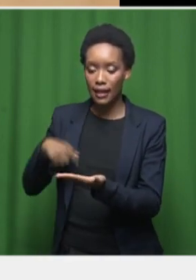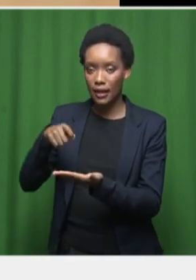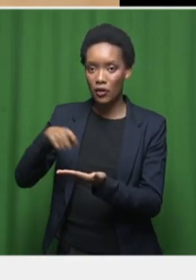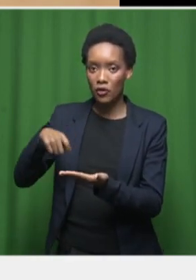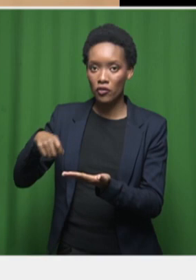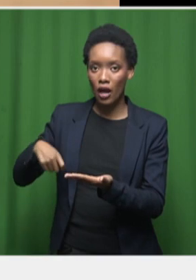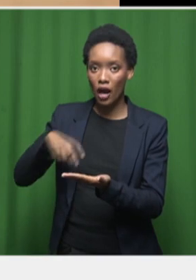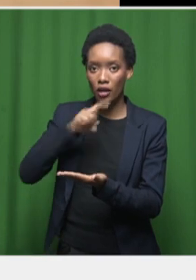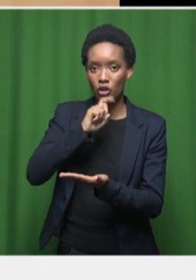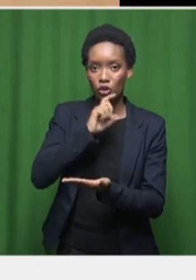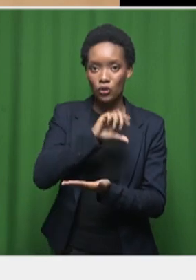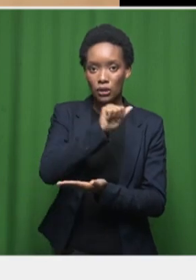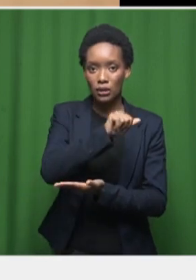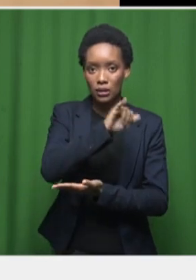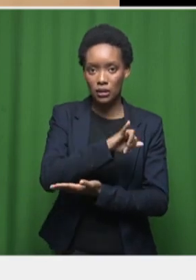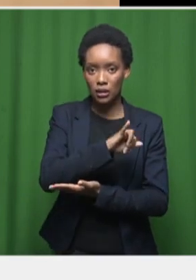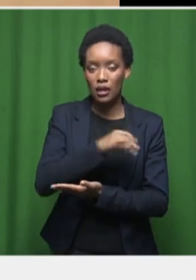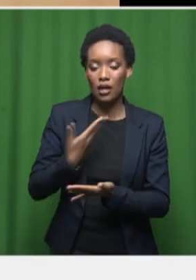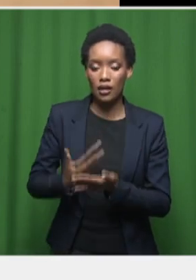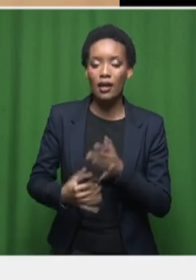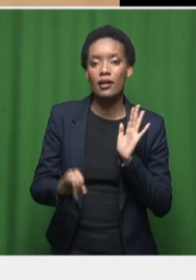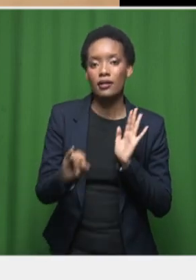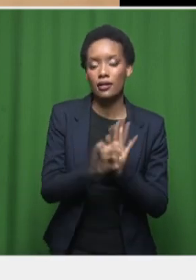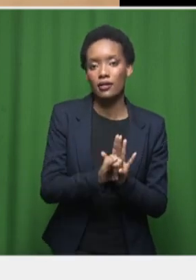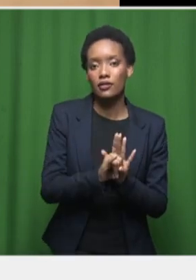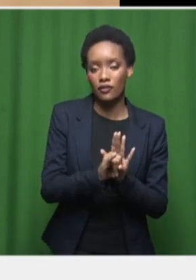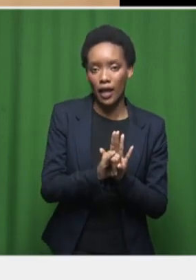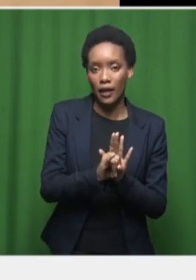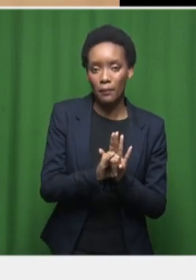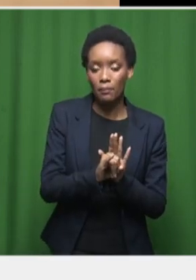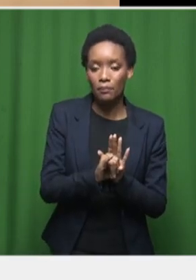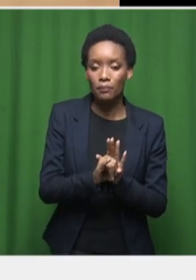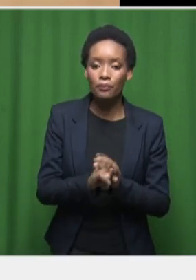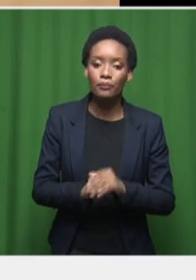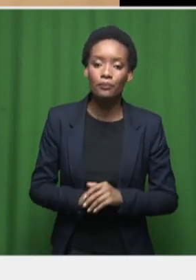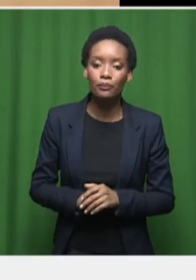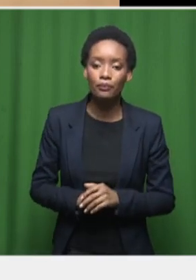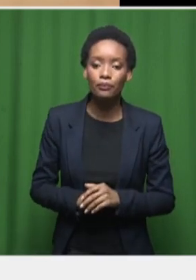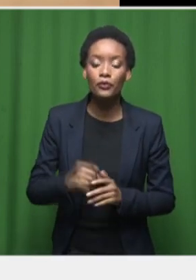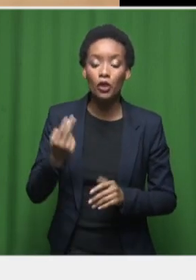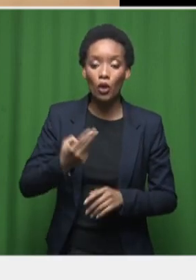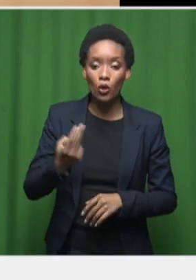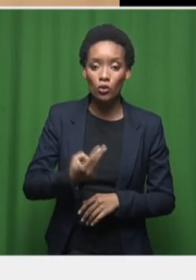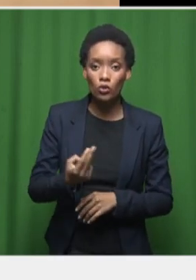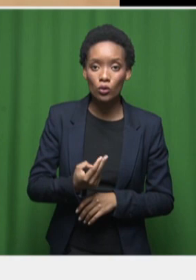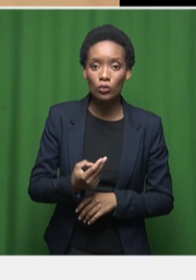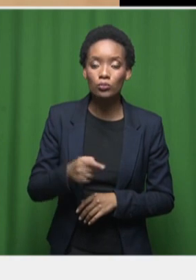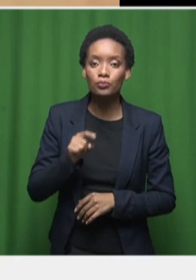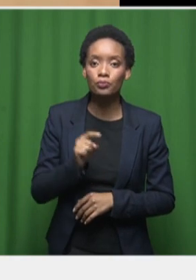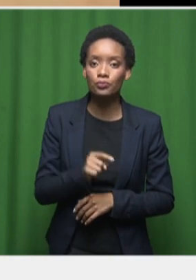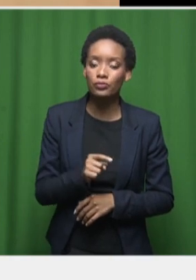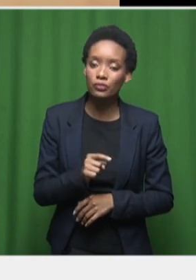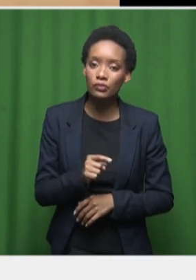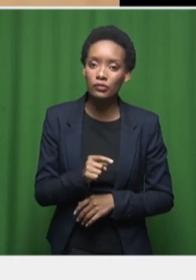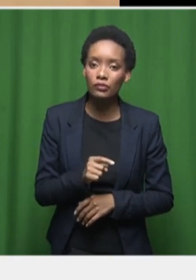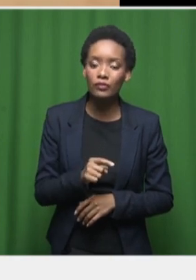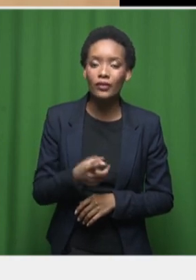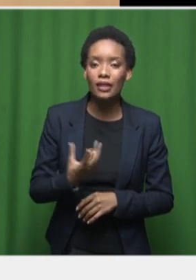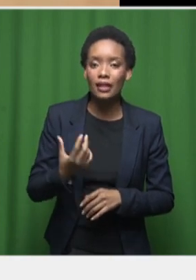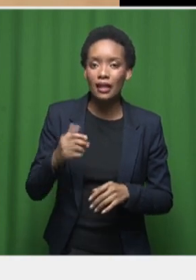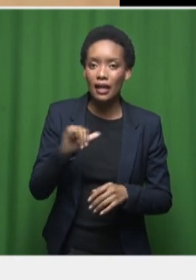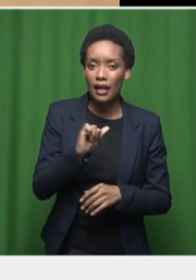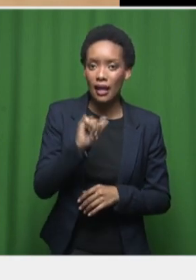artificial intelligence chatbot like ChatGPT. Also, Turnitin, which is one of the plagiarism